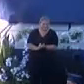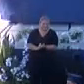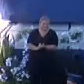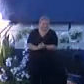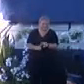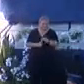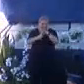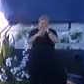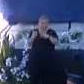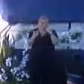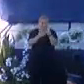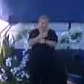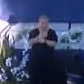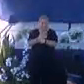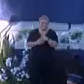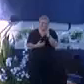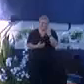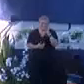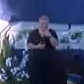Special Programs, Burgundy.